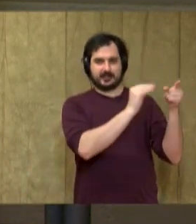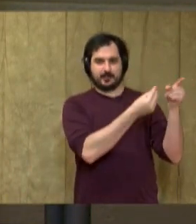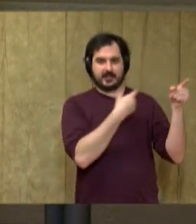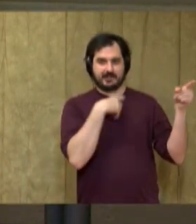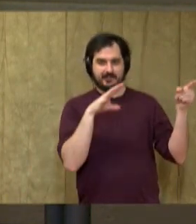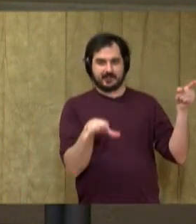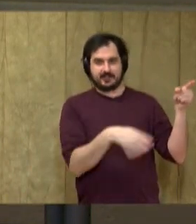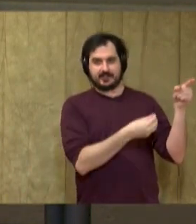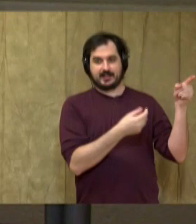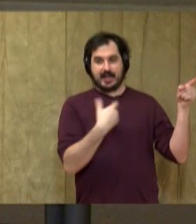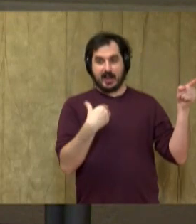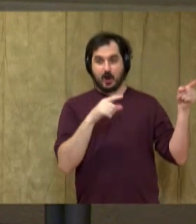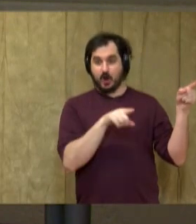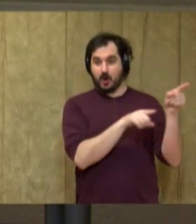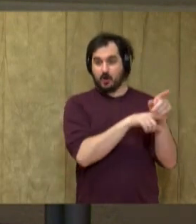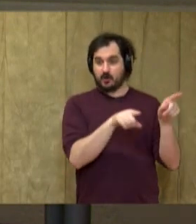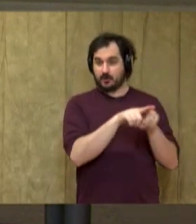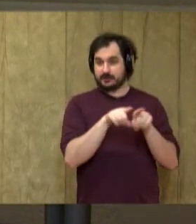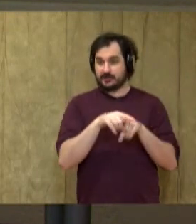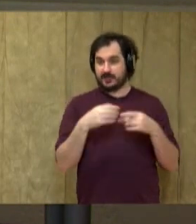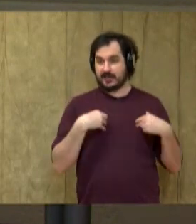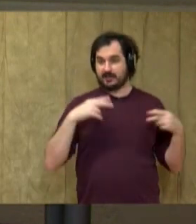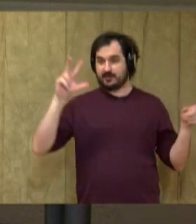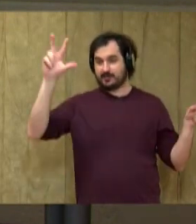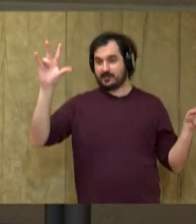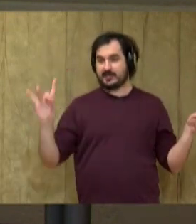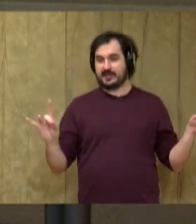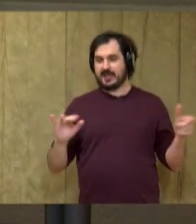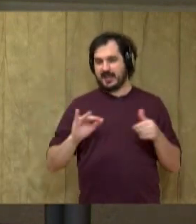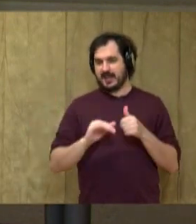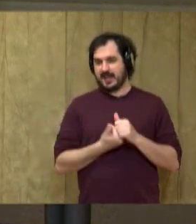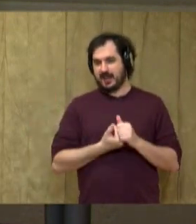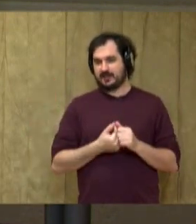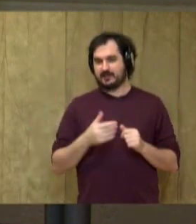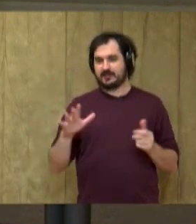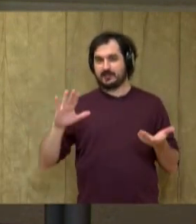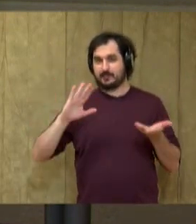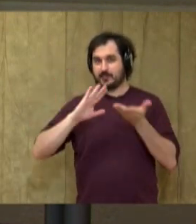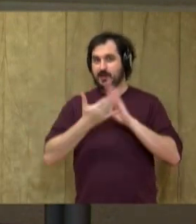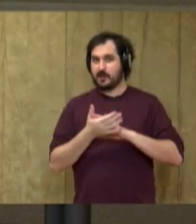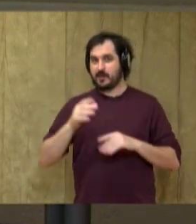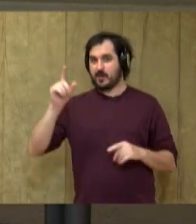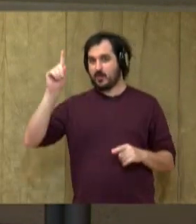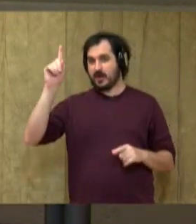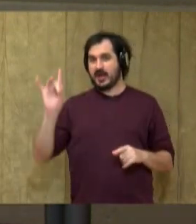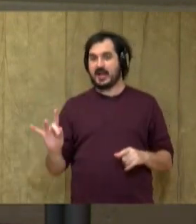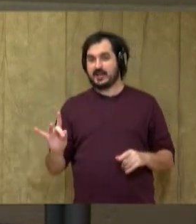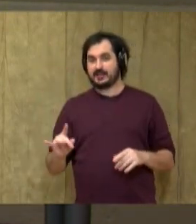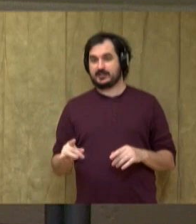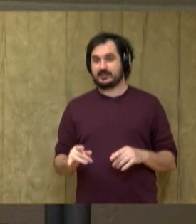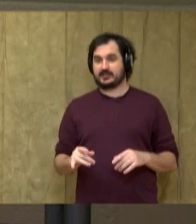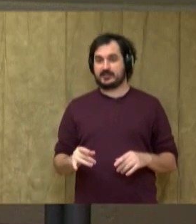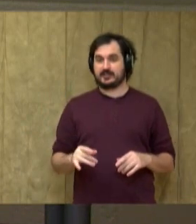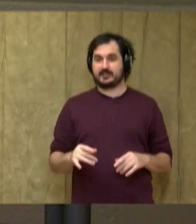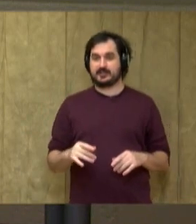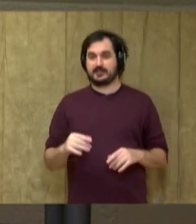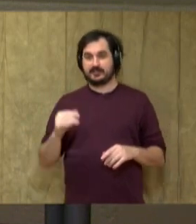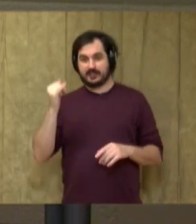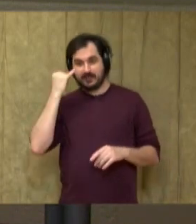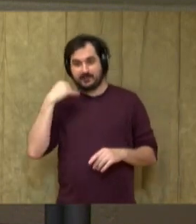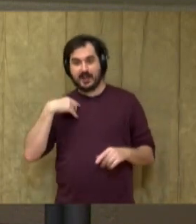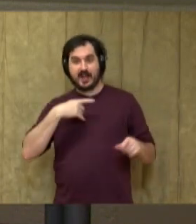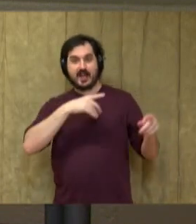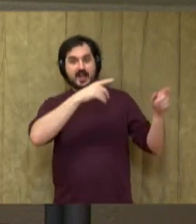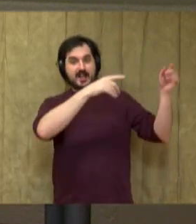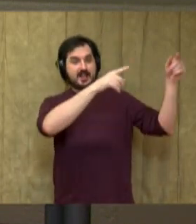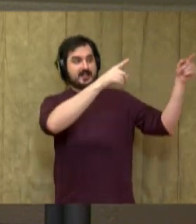not done because I still have 3/8. So how could I make this into 8ths? Well, that's nice. If I cut this